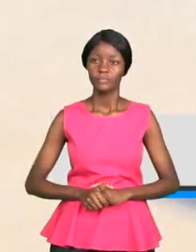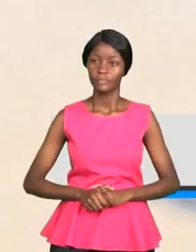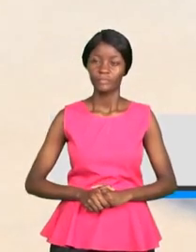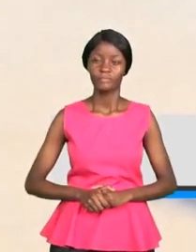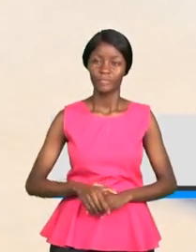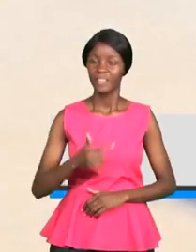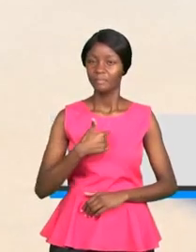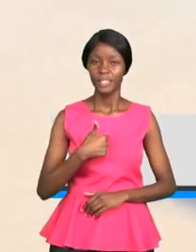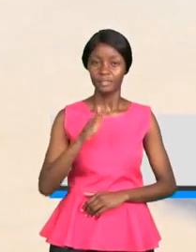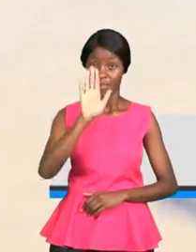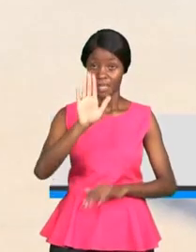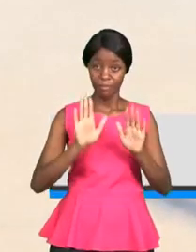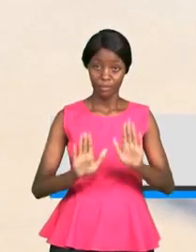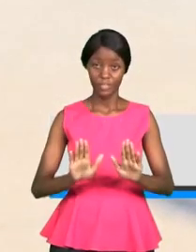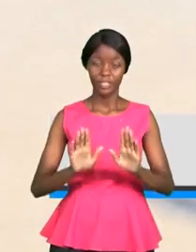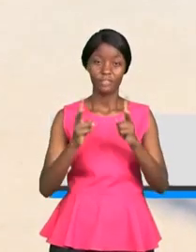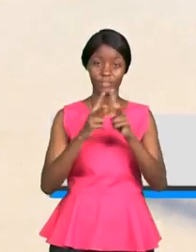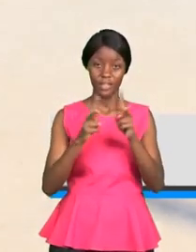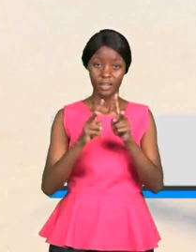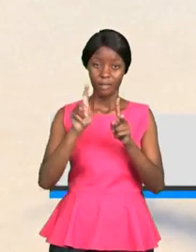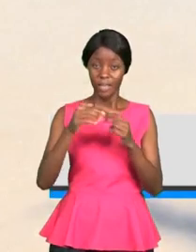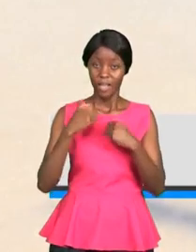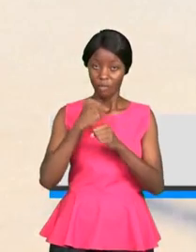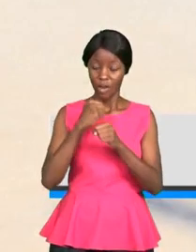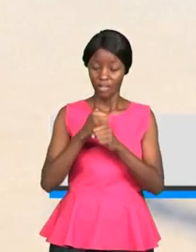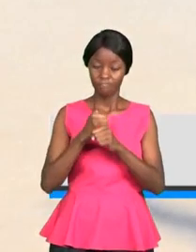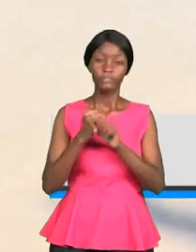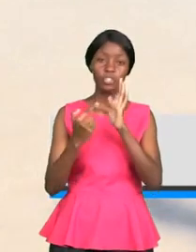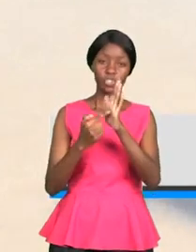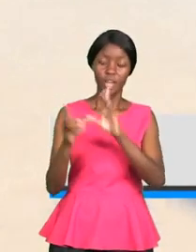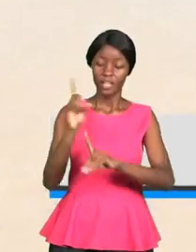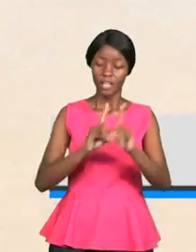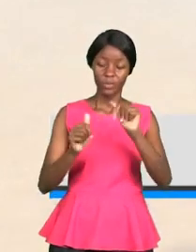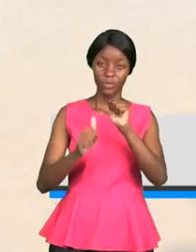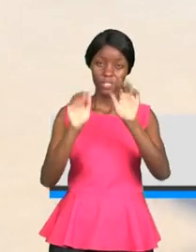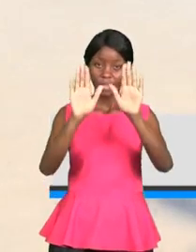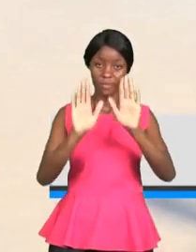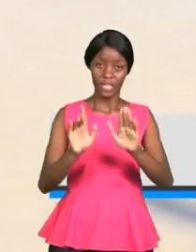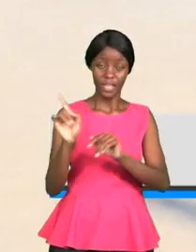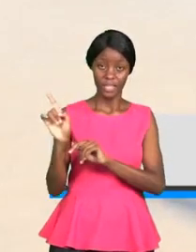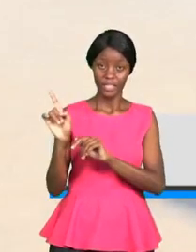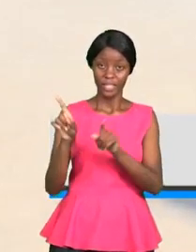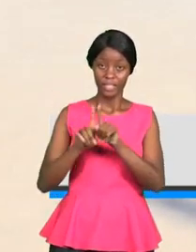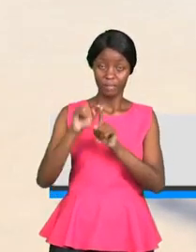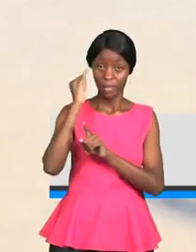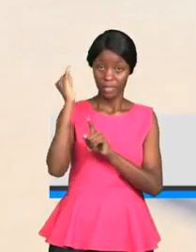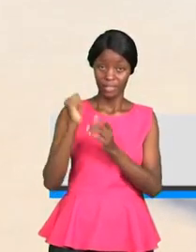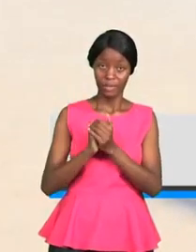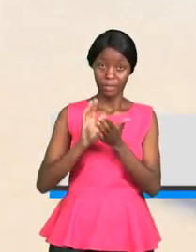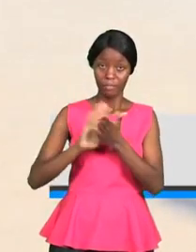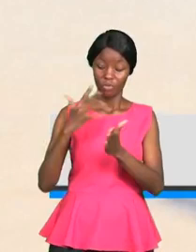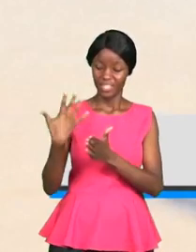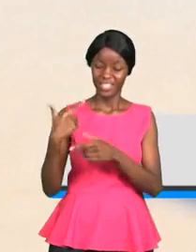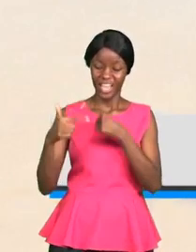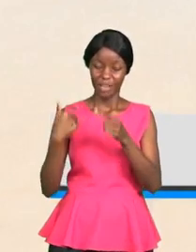For me, it is important. There's also performance, dance, and cinema, which are important in a biennial, as you can imagine. A lot of things are